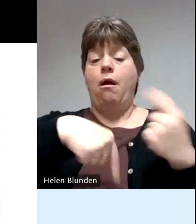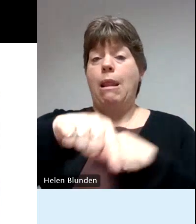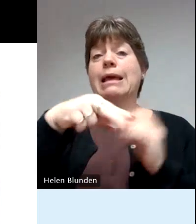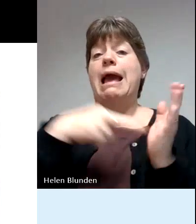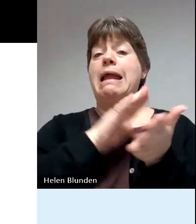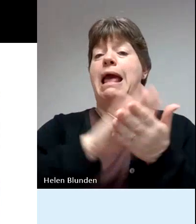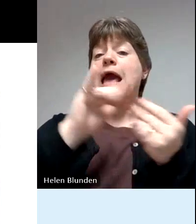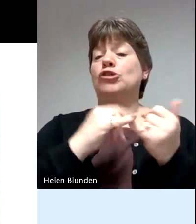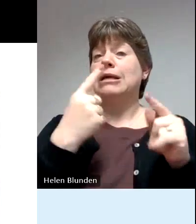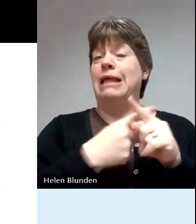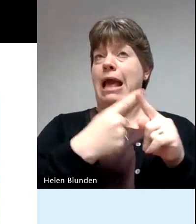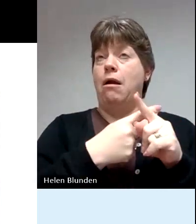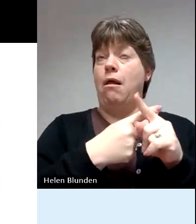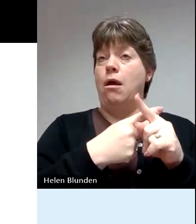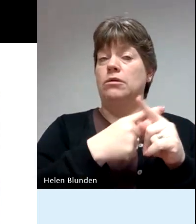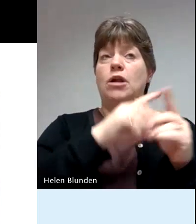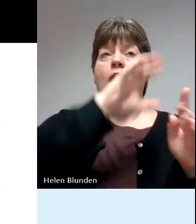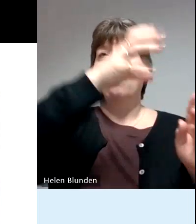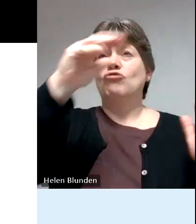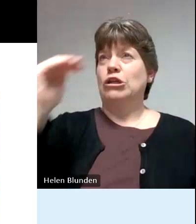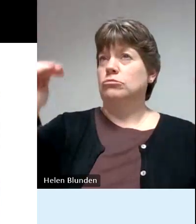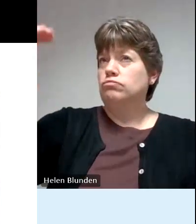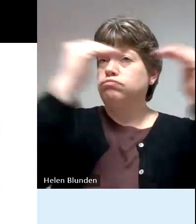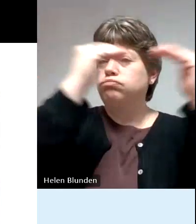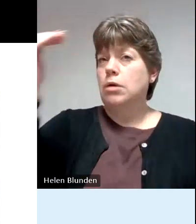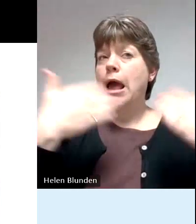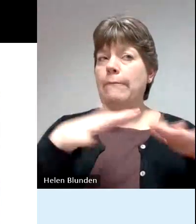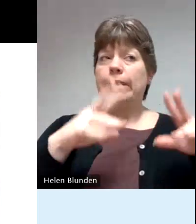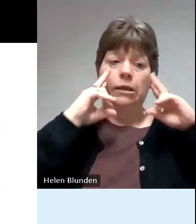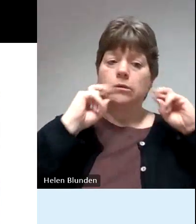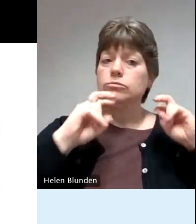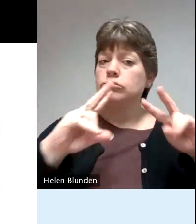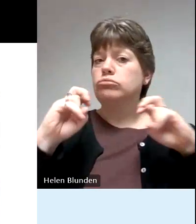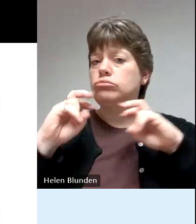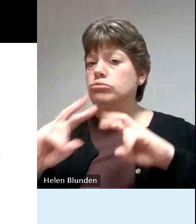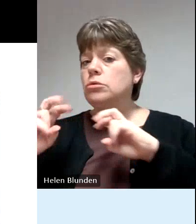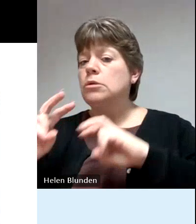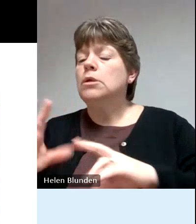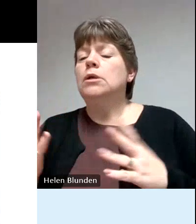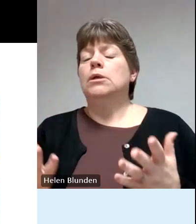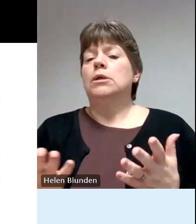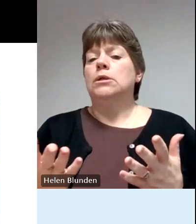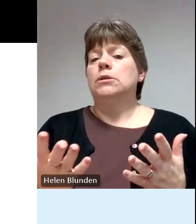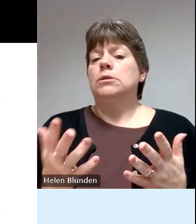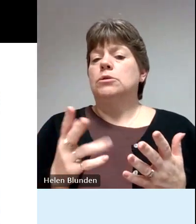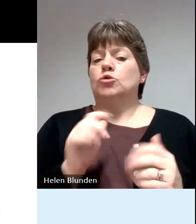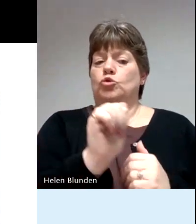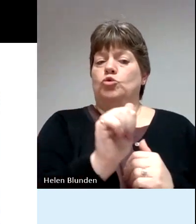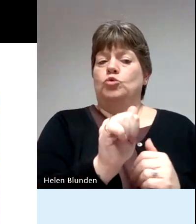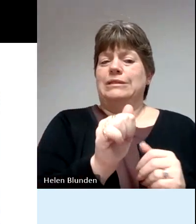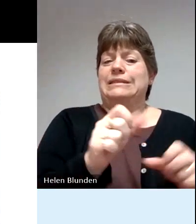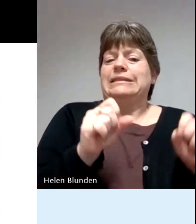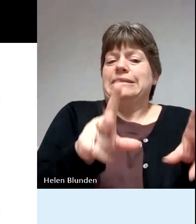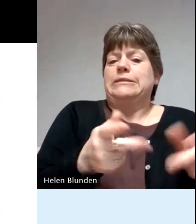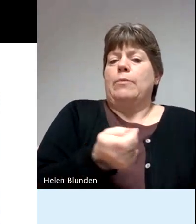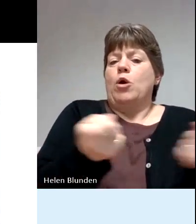England at a regional level have done a sort of lines of inquiry into system control centres.